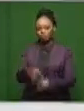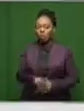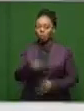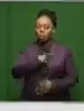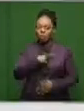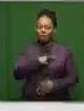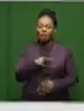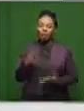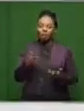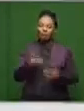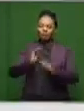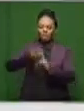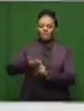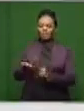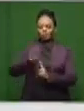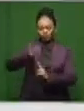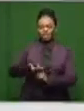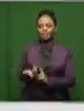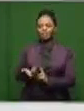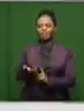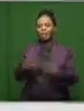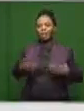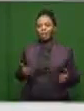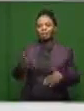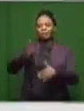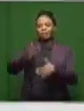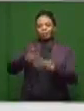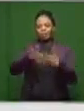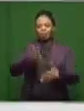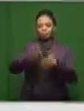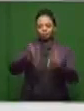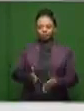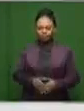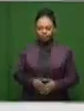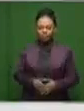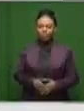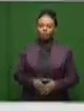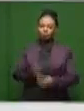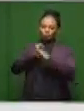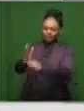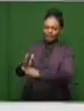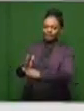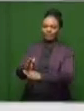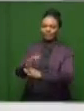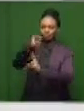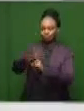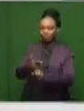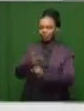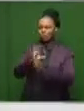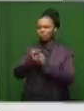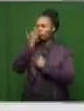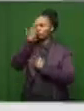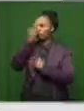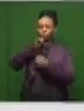but we also want to prevent them from getting the infection and then spreading it to other patients and to colleagues.